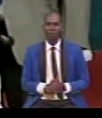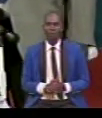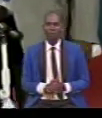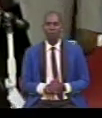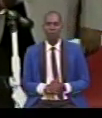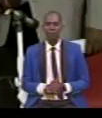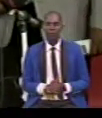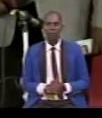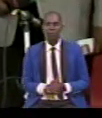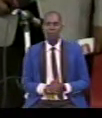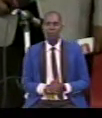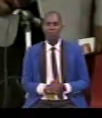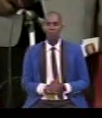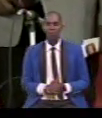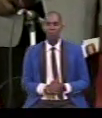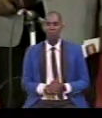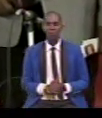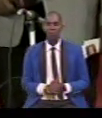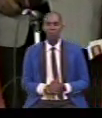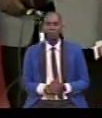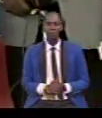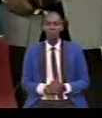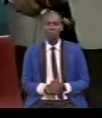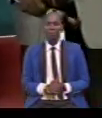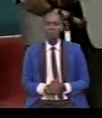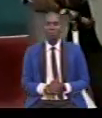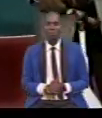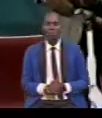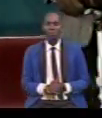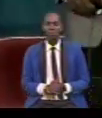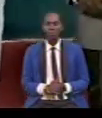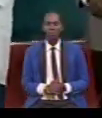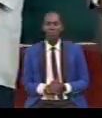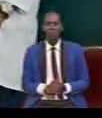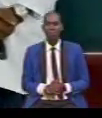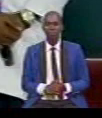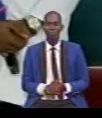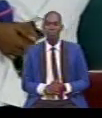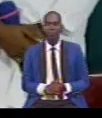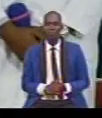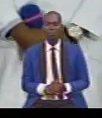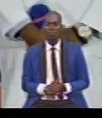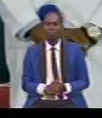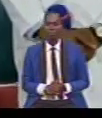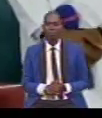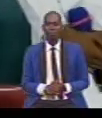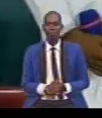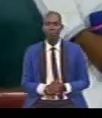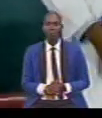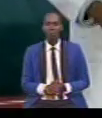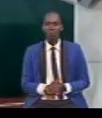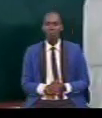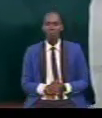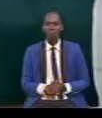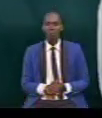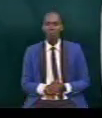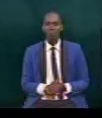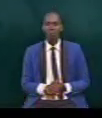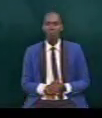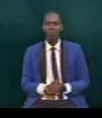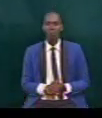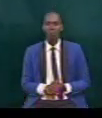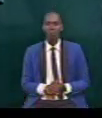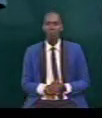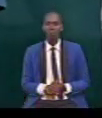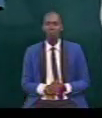Ines nayanga ndine hamduntira precious. Nichoka kutsamba kwa William. Ndine wa Zambia